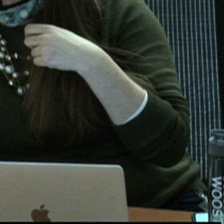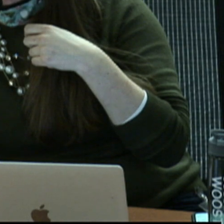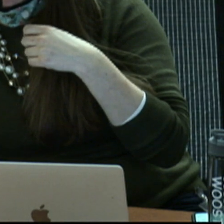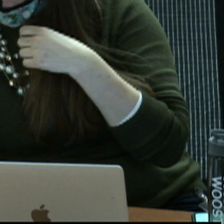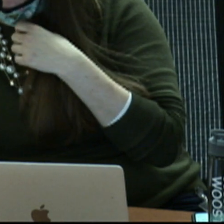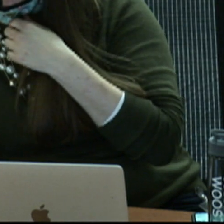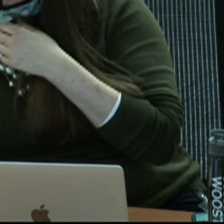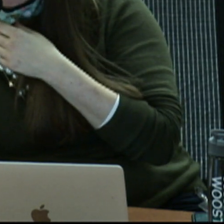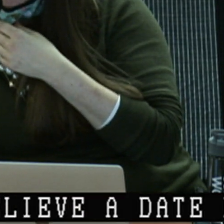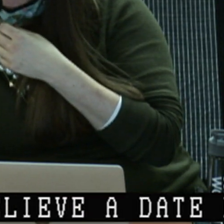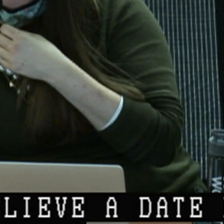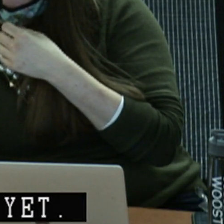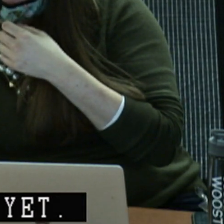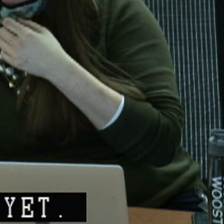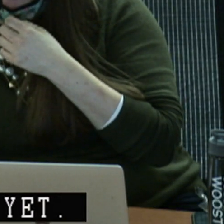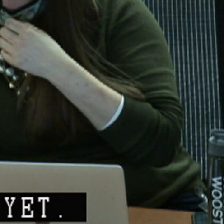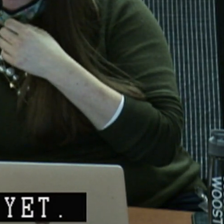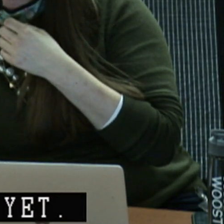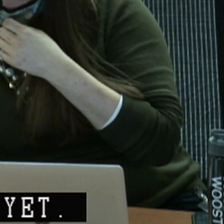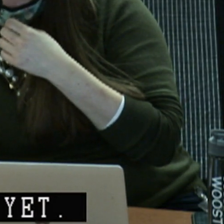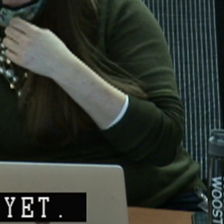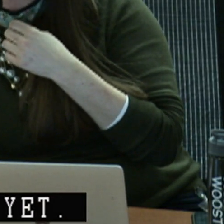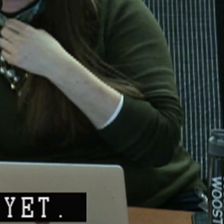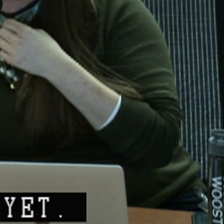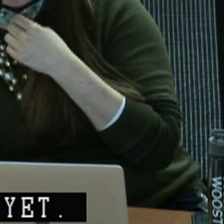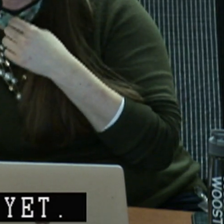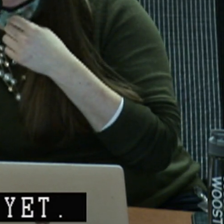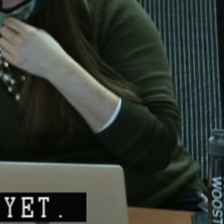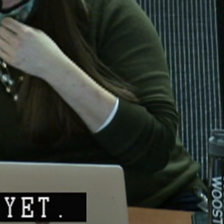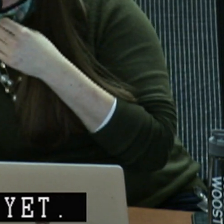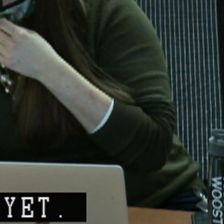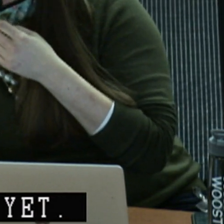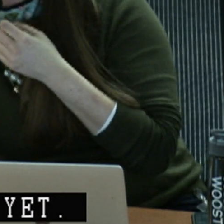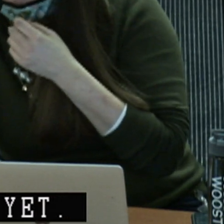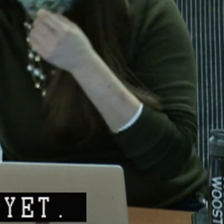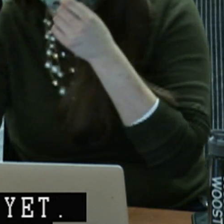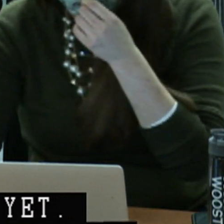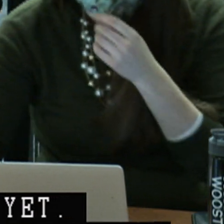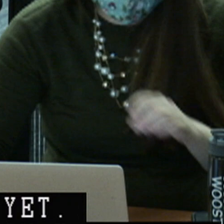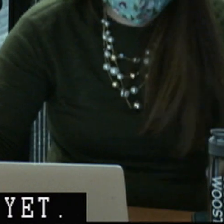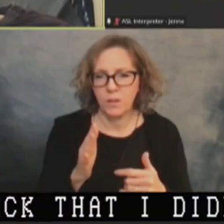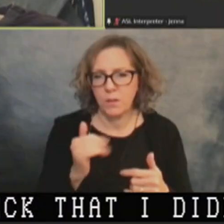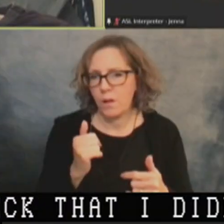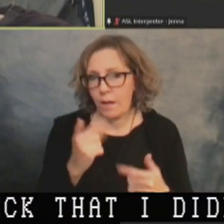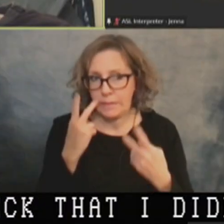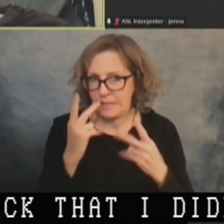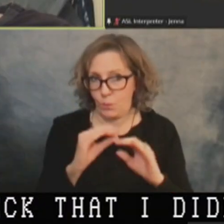didn't miss an announcement from the press team, but I have not seen an announcement of a date.